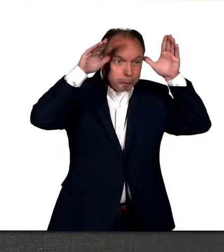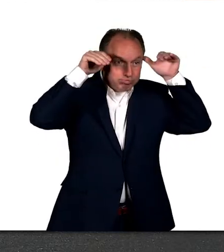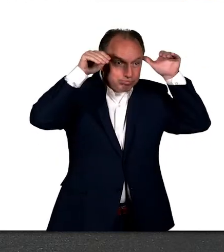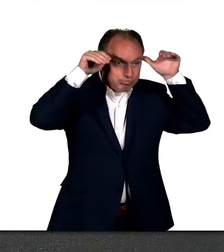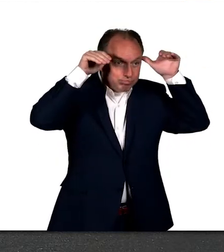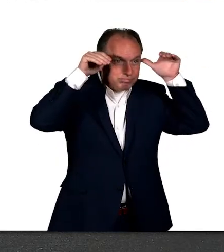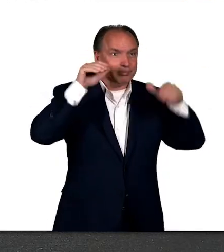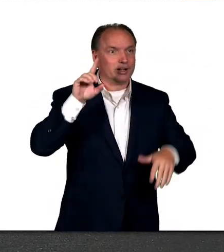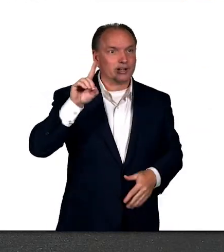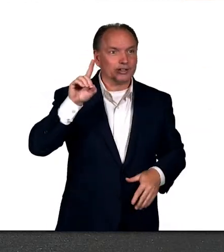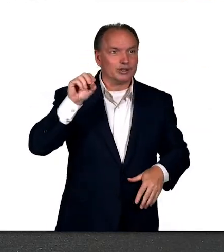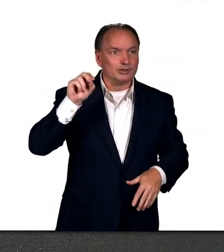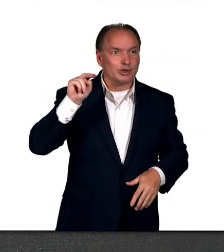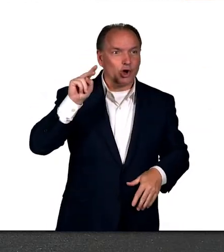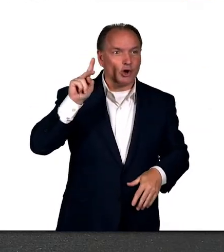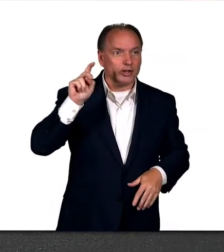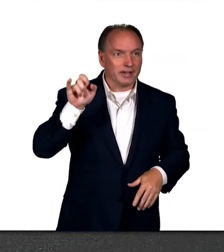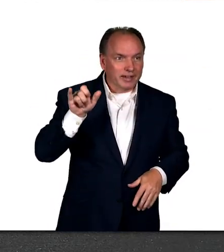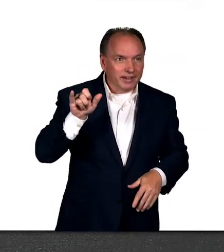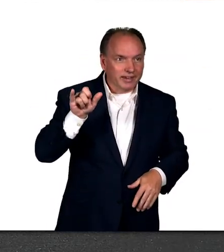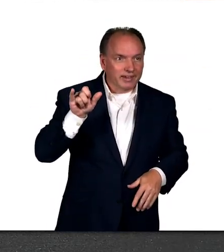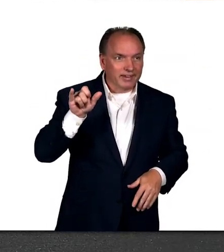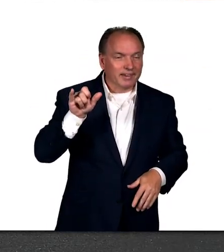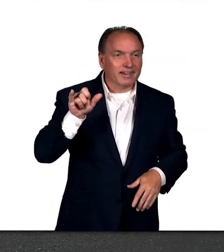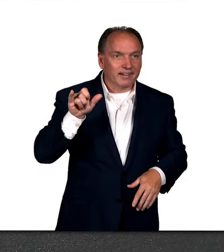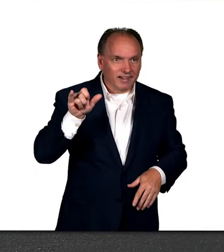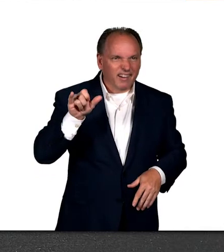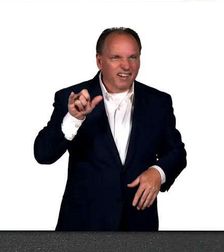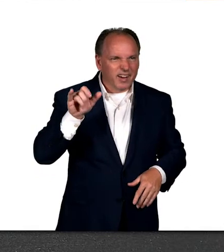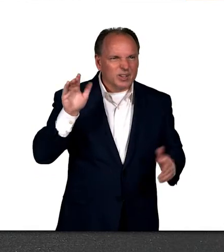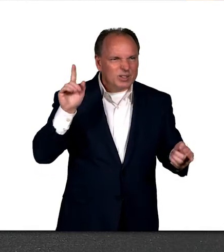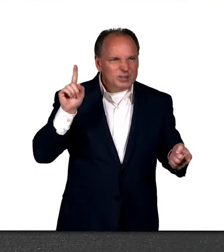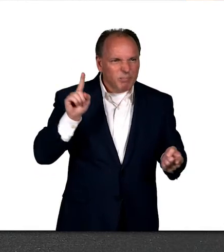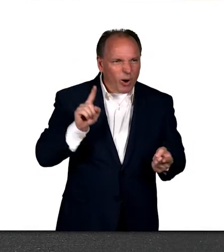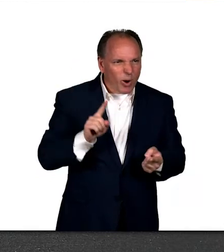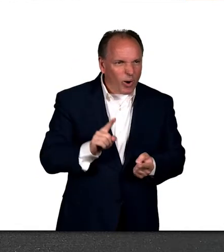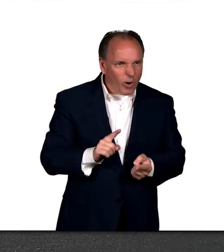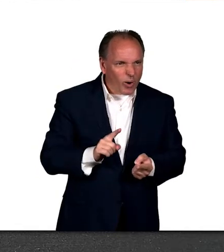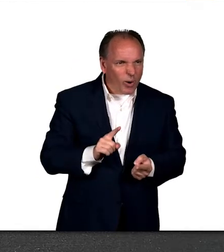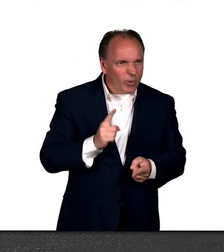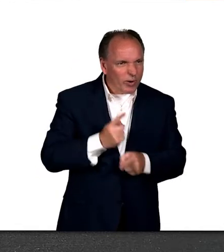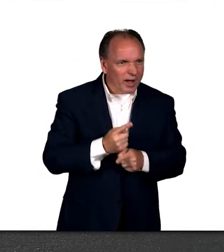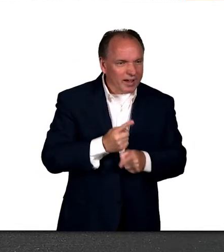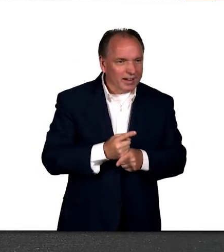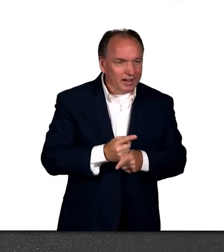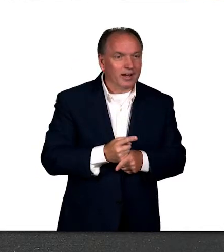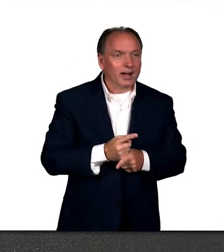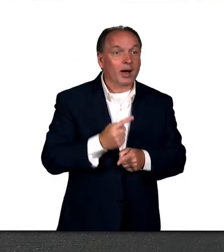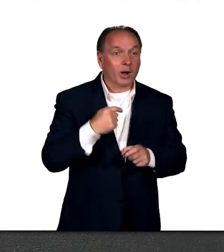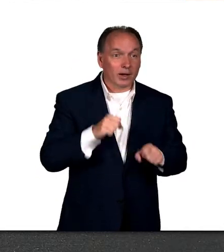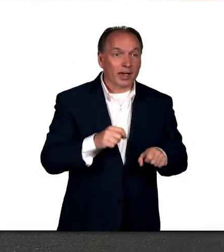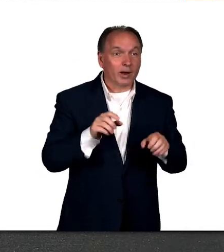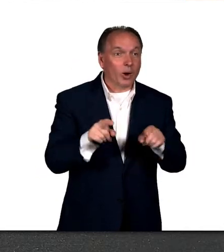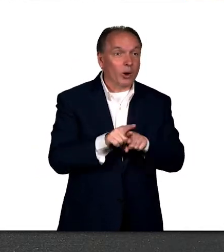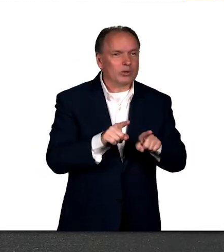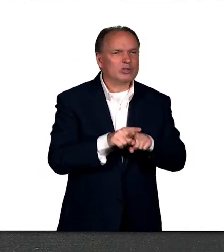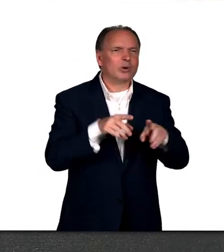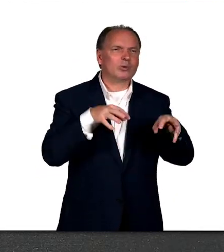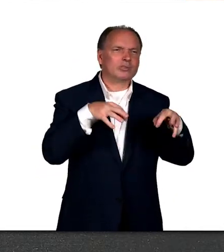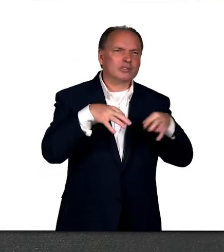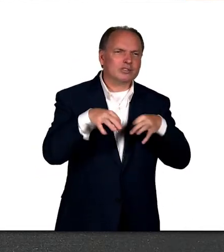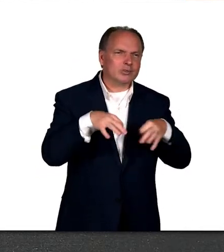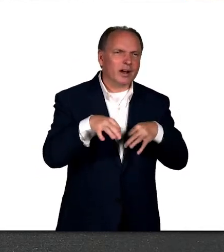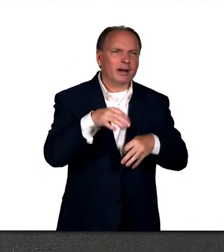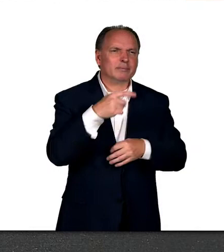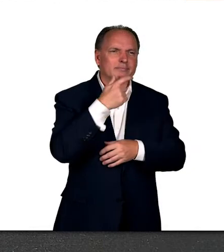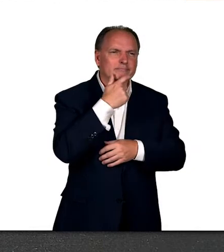It's a donkey. And I think it's smaller, don't you? But we can also, let's